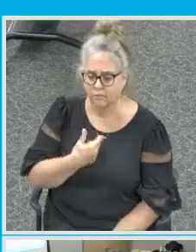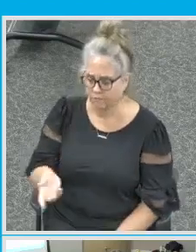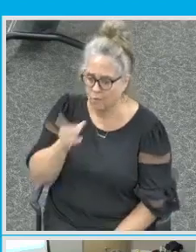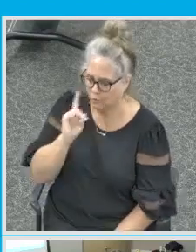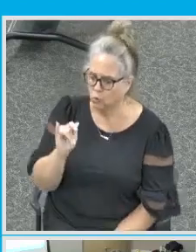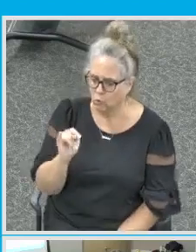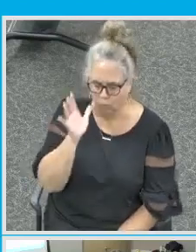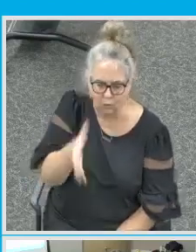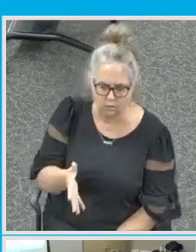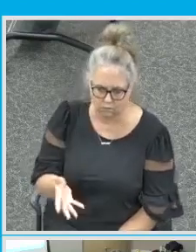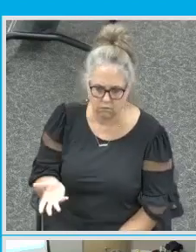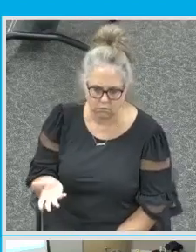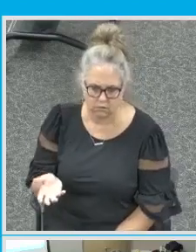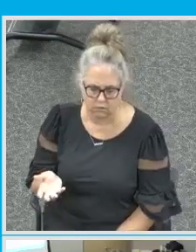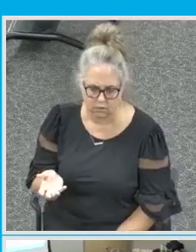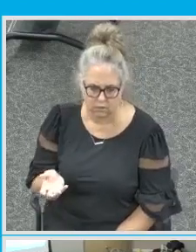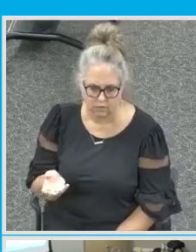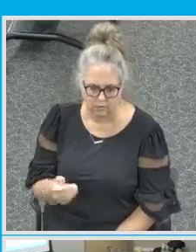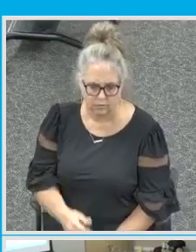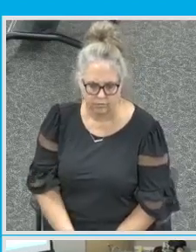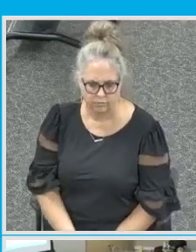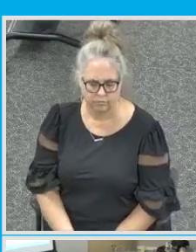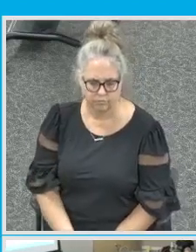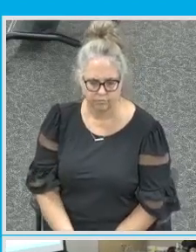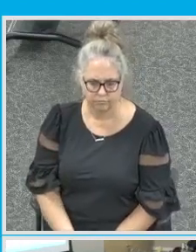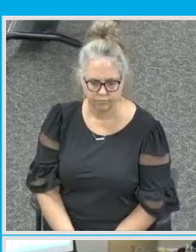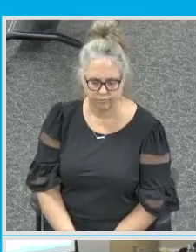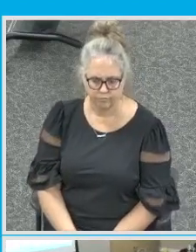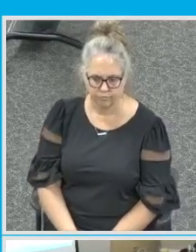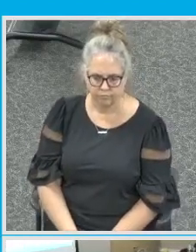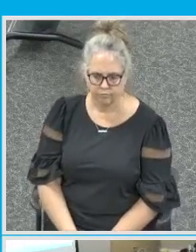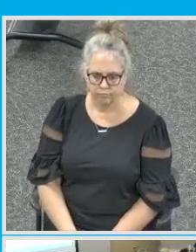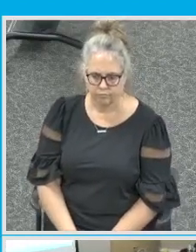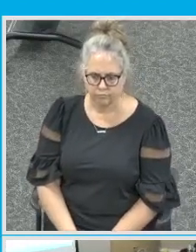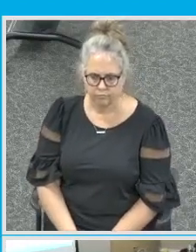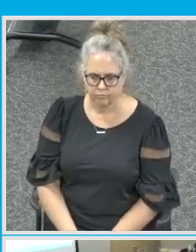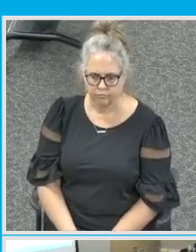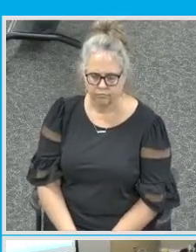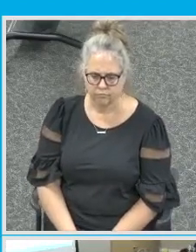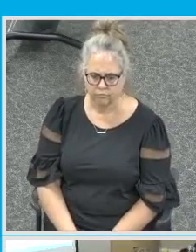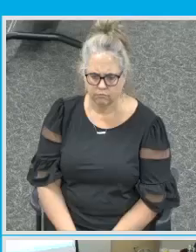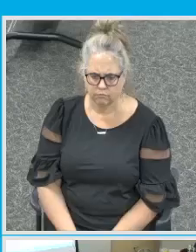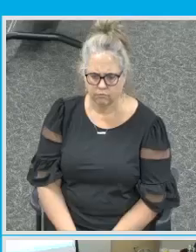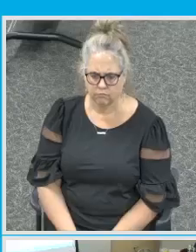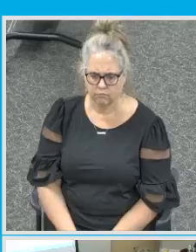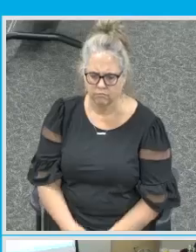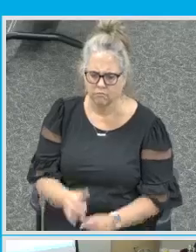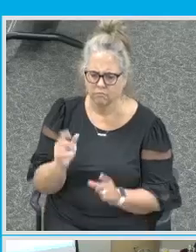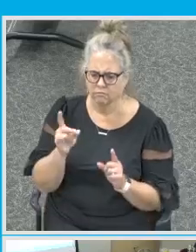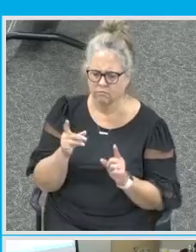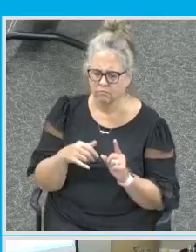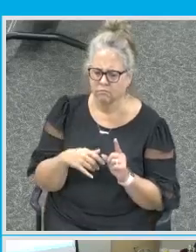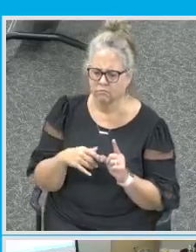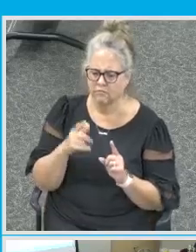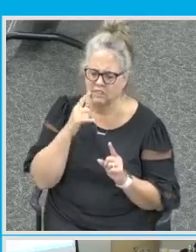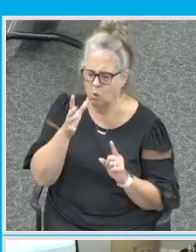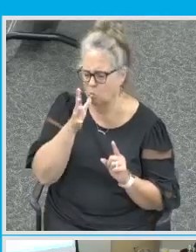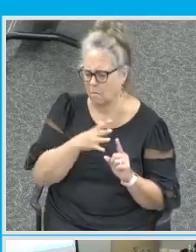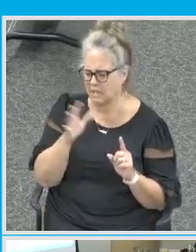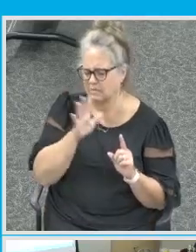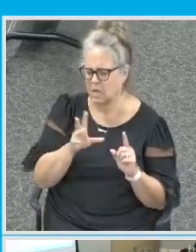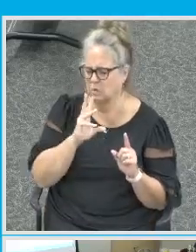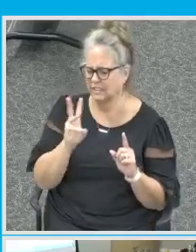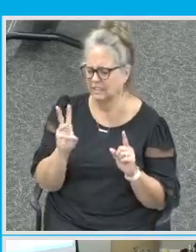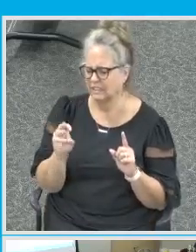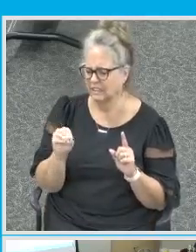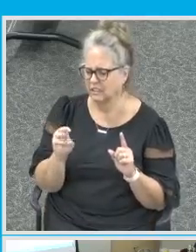one of my trainings. She emails me back and says, "Hey, I was in a conversation with a friend of mine. She's mid-60s woman, and she was at coffee, and she said, I told